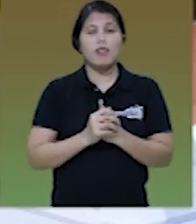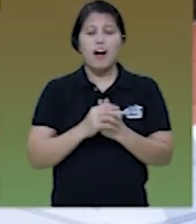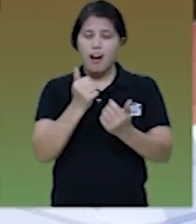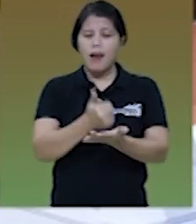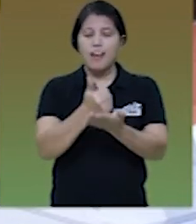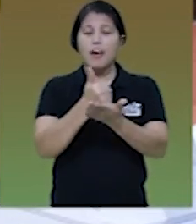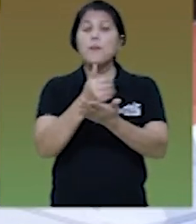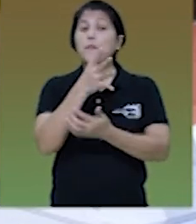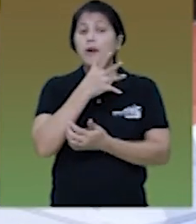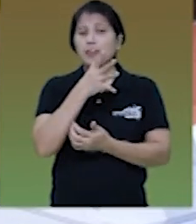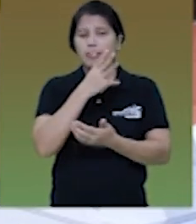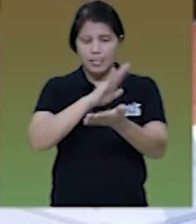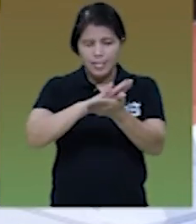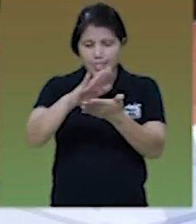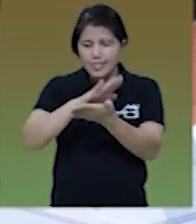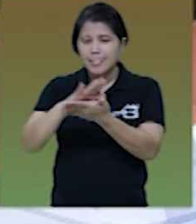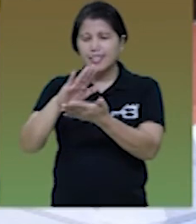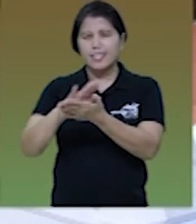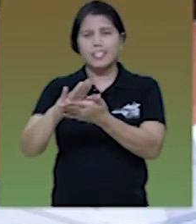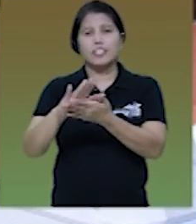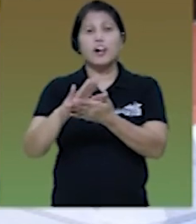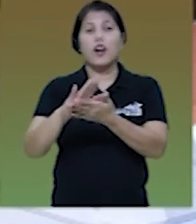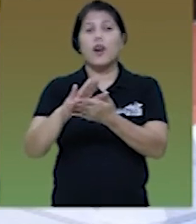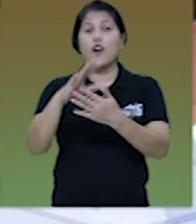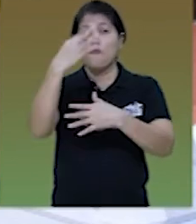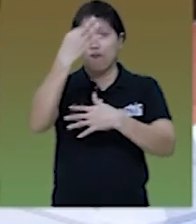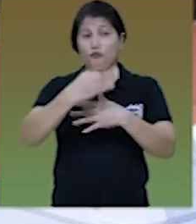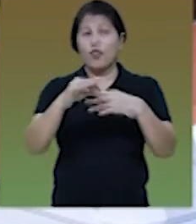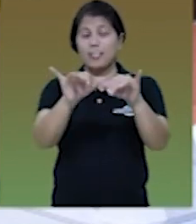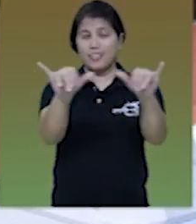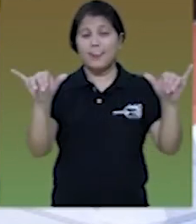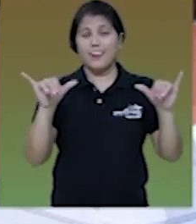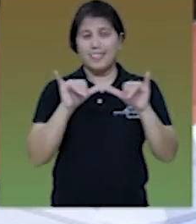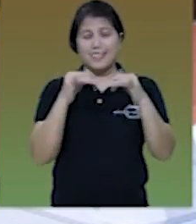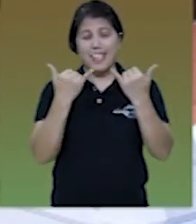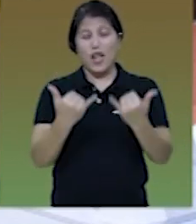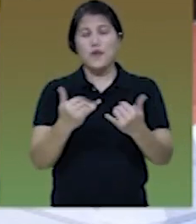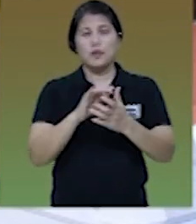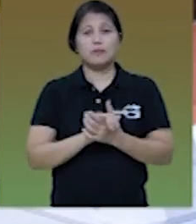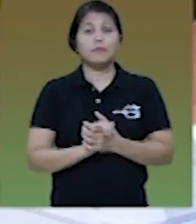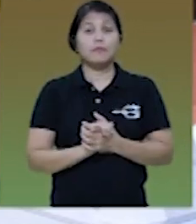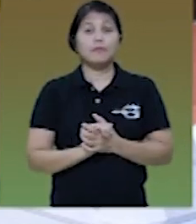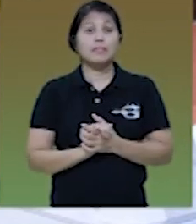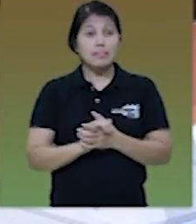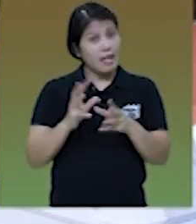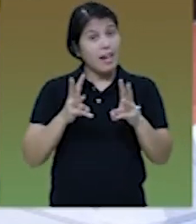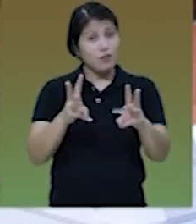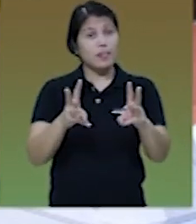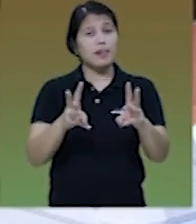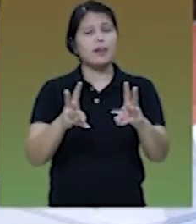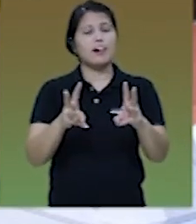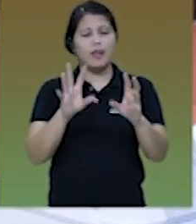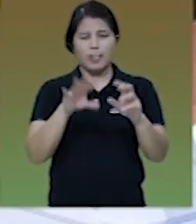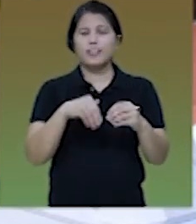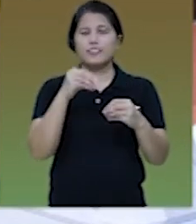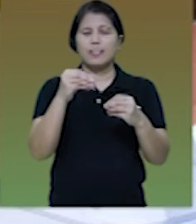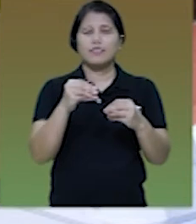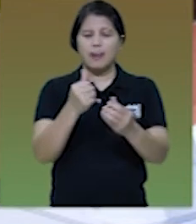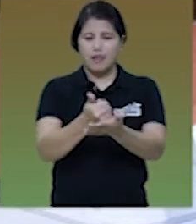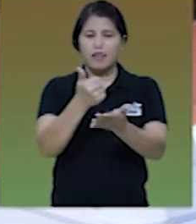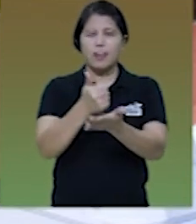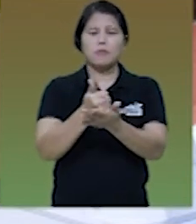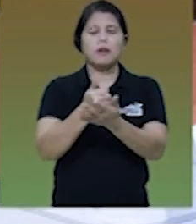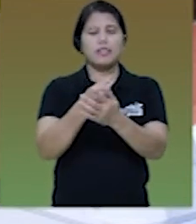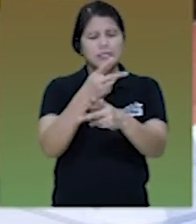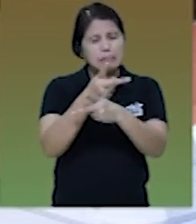I'll help Mother in cleaning our front yard now. In that way, I can contribute to keeping